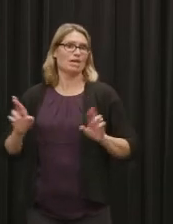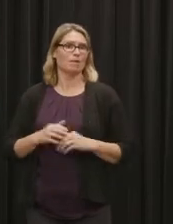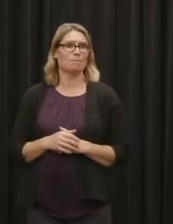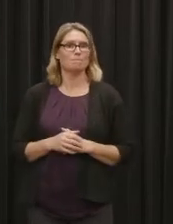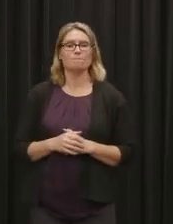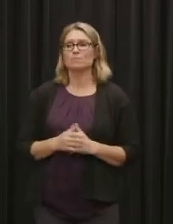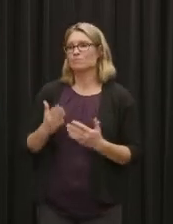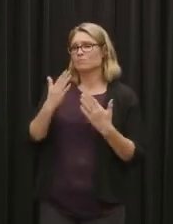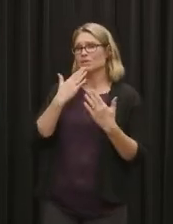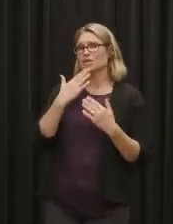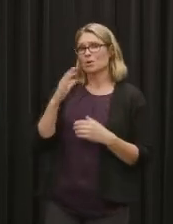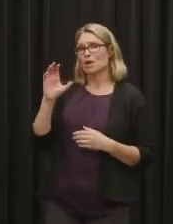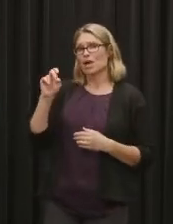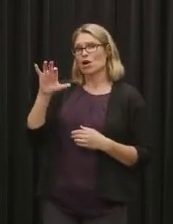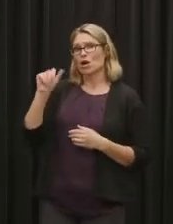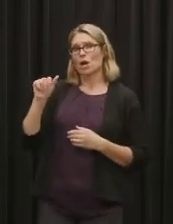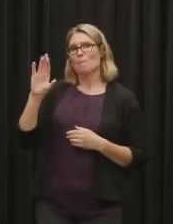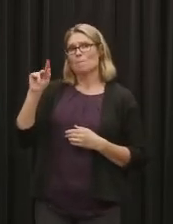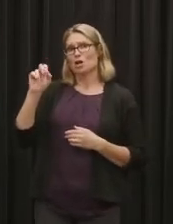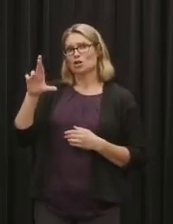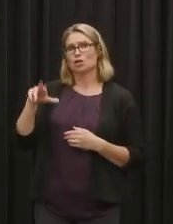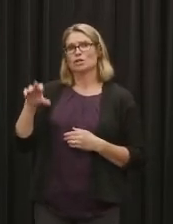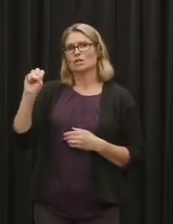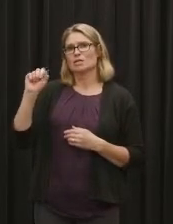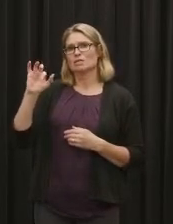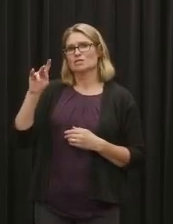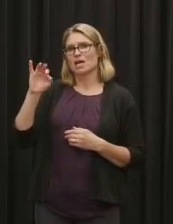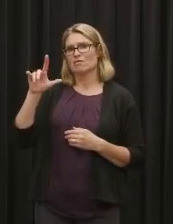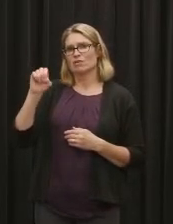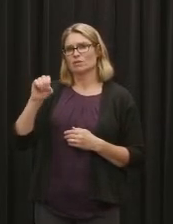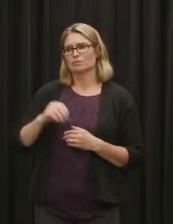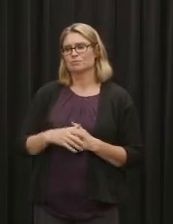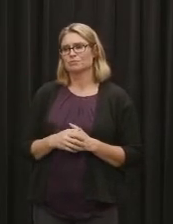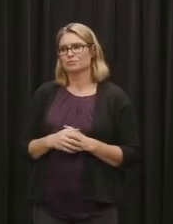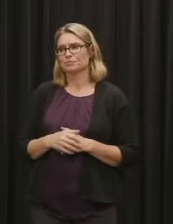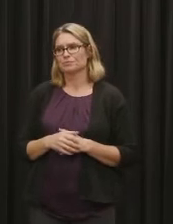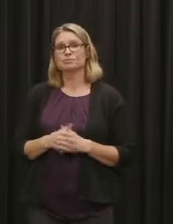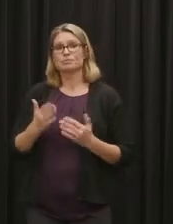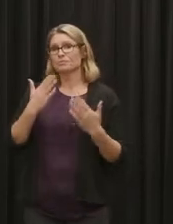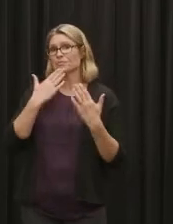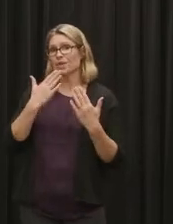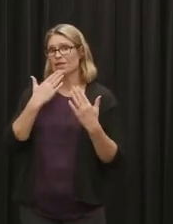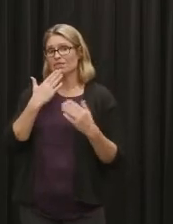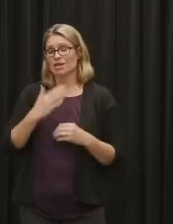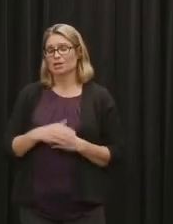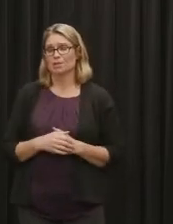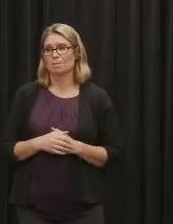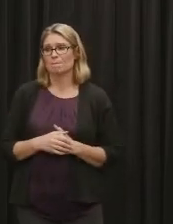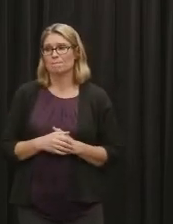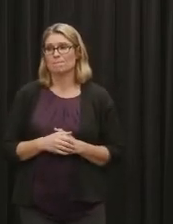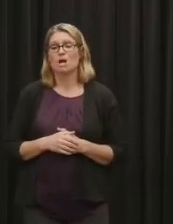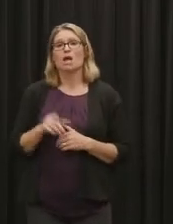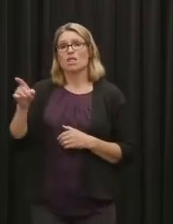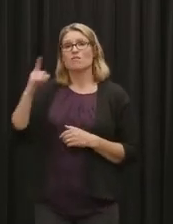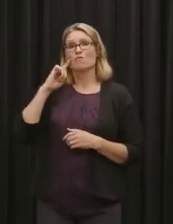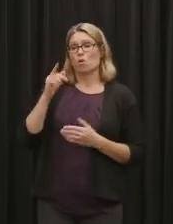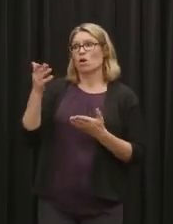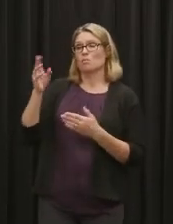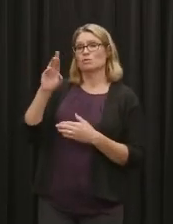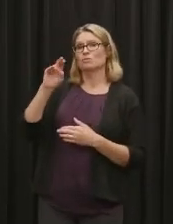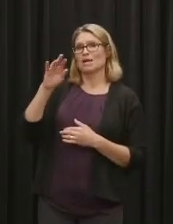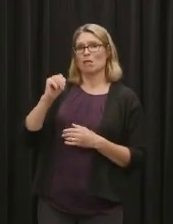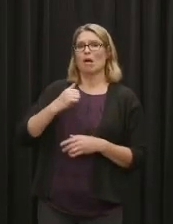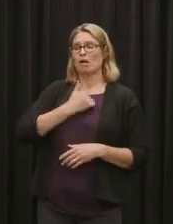Thank you, Ms. McKinnon. Erica Butler, CHMA, Sackville. Oh, thanks very much. This is for Mr. McCallum.